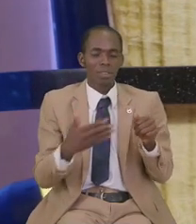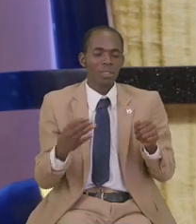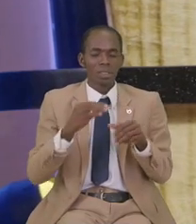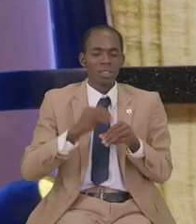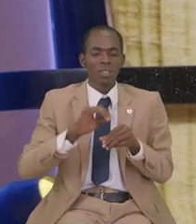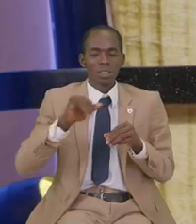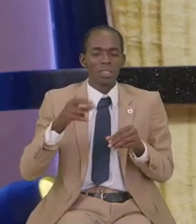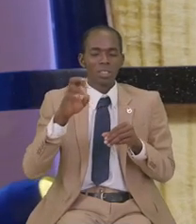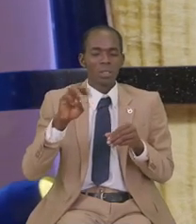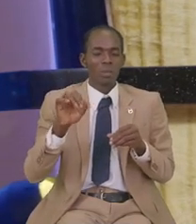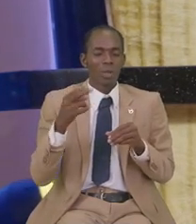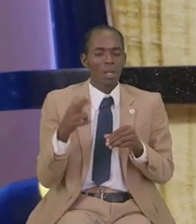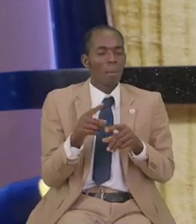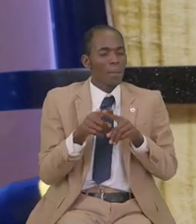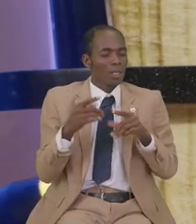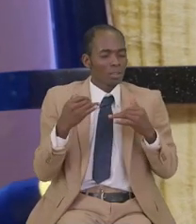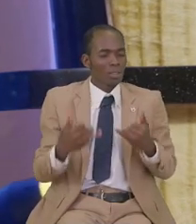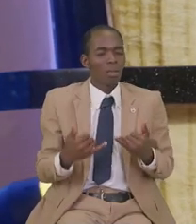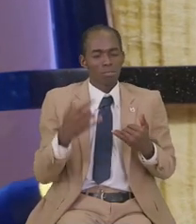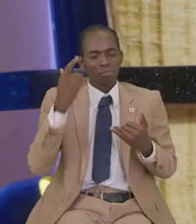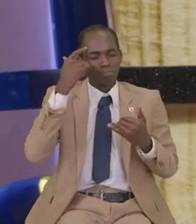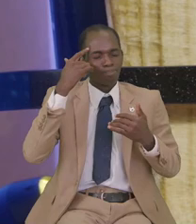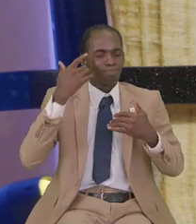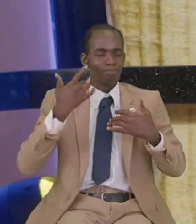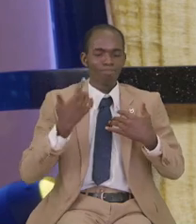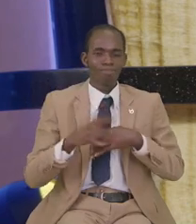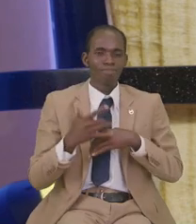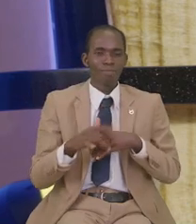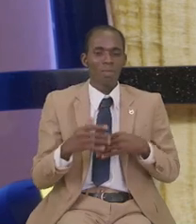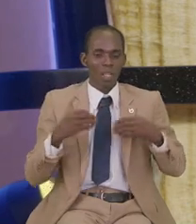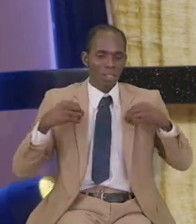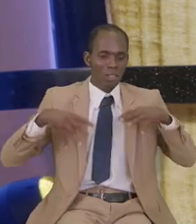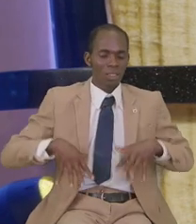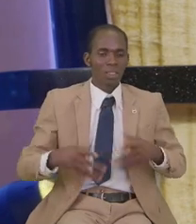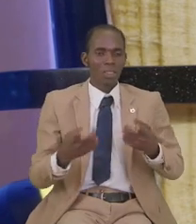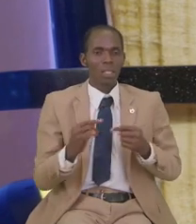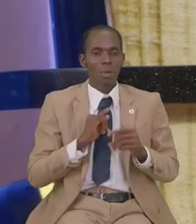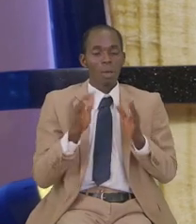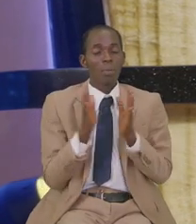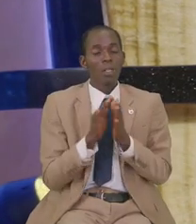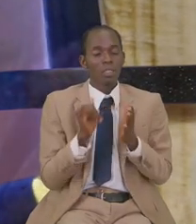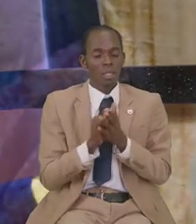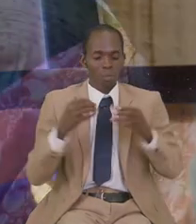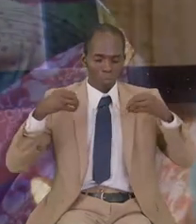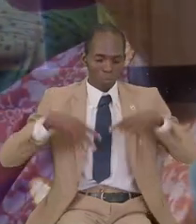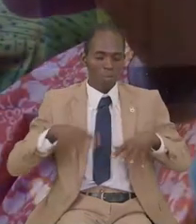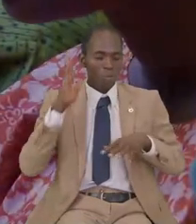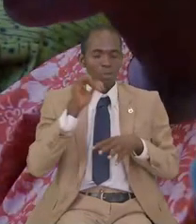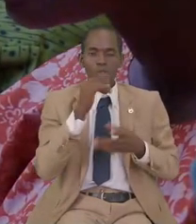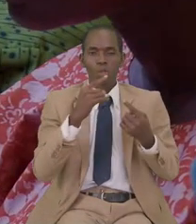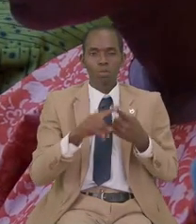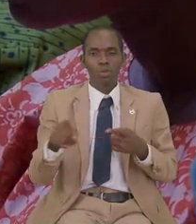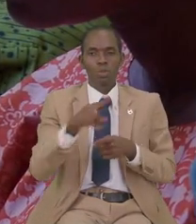But now perplexity came unto them. I pray perplexity will not come to you. That what